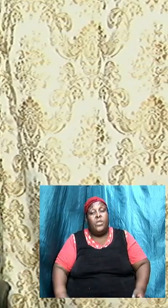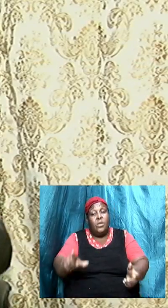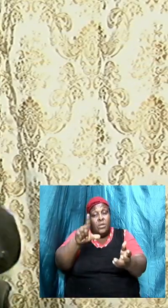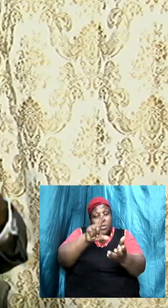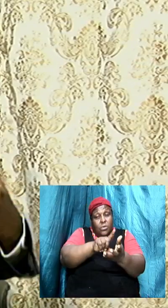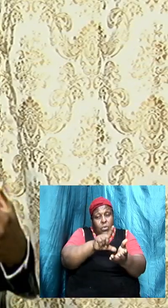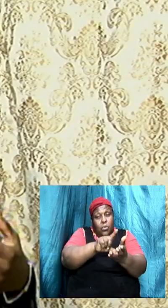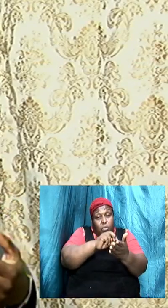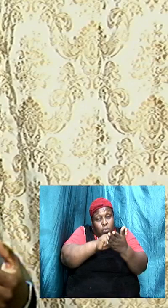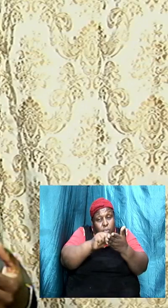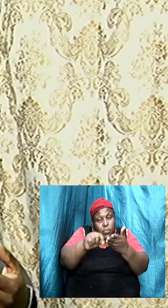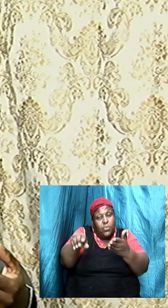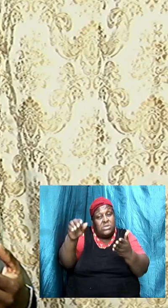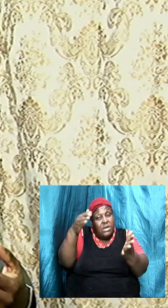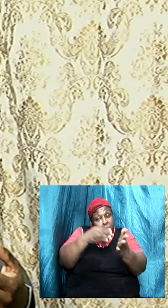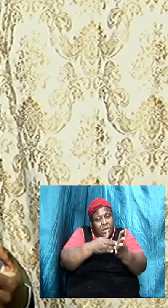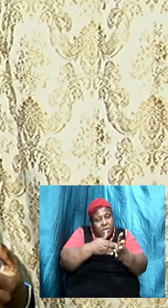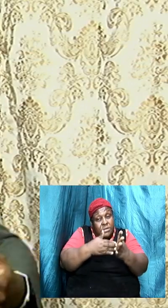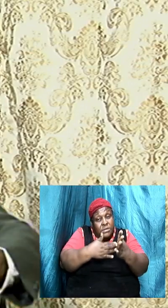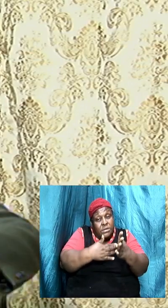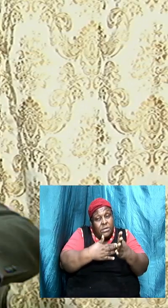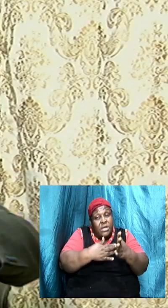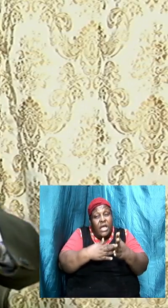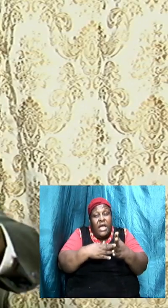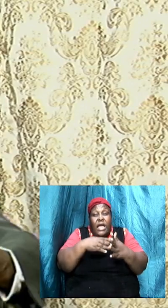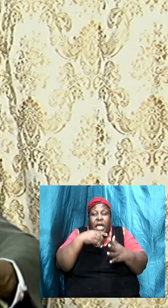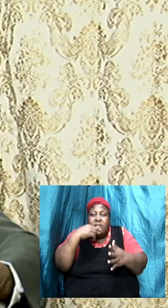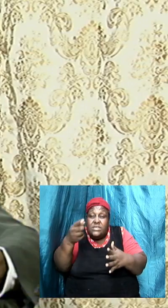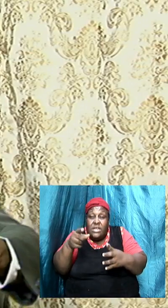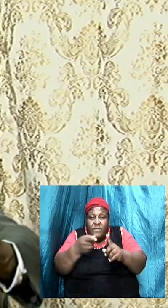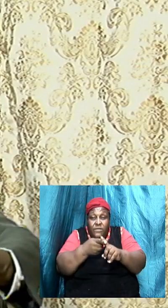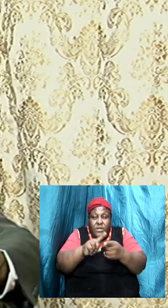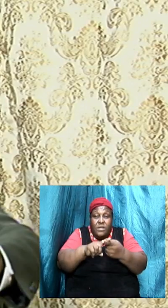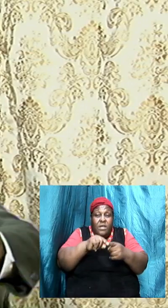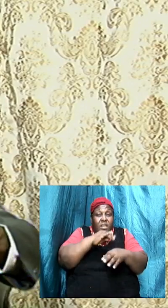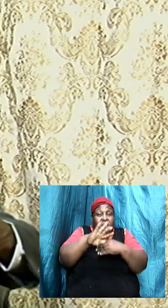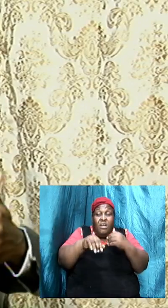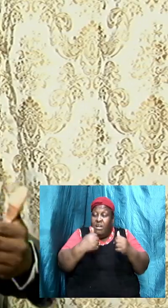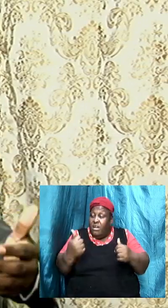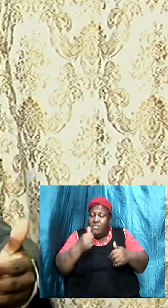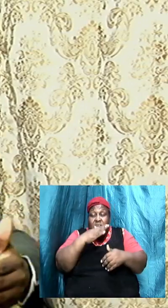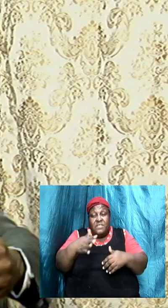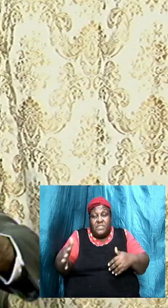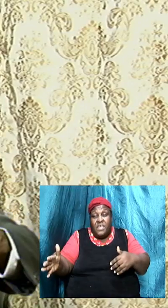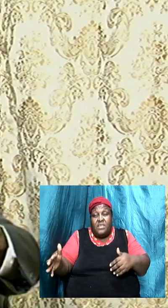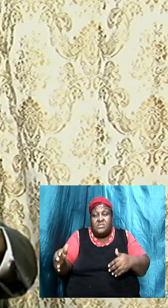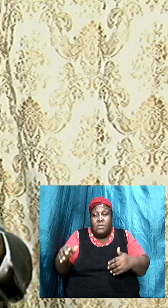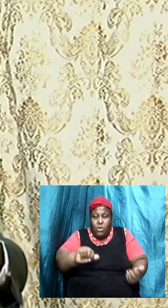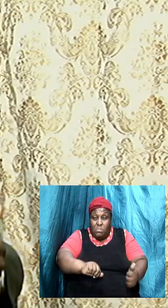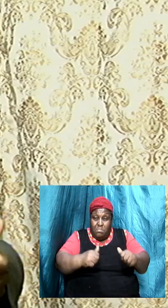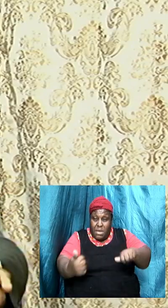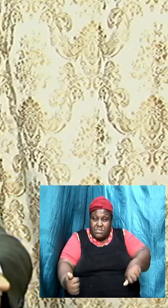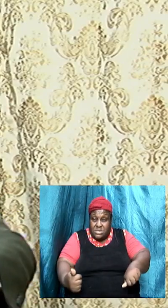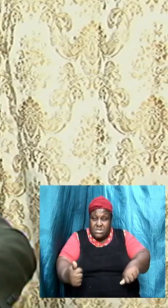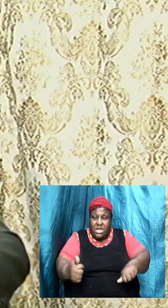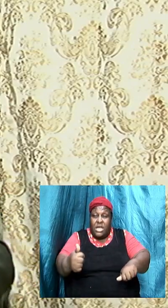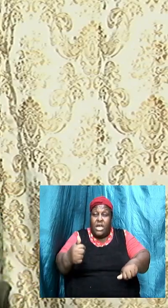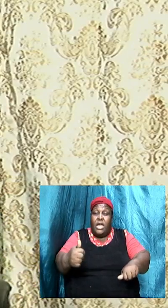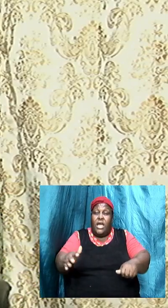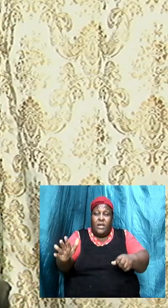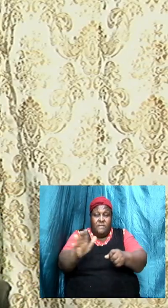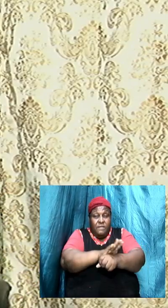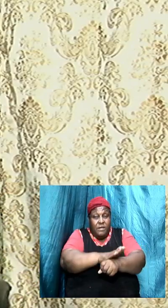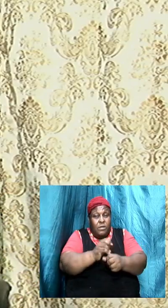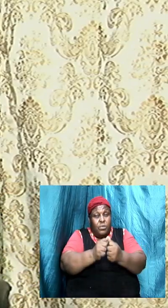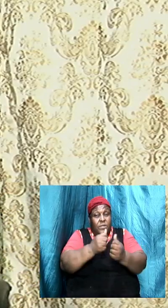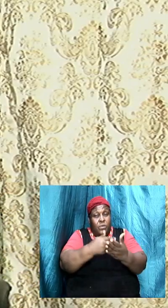Luke wrote again and tell him the other things that happened. Tell him about baptism. Tell him about infilling of the Holy Ghost. Tell him